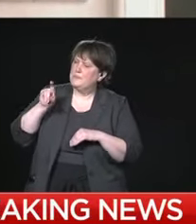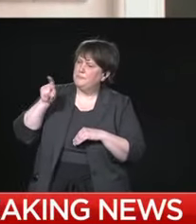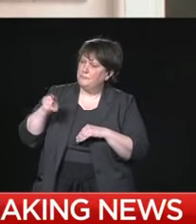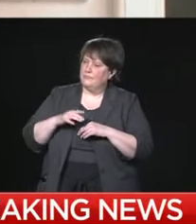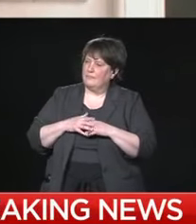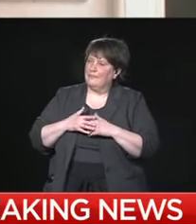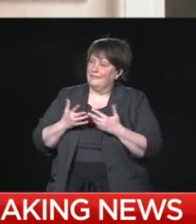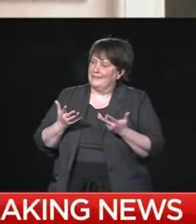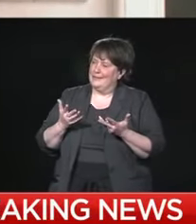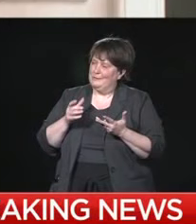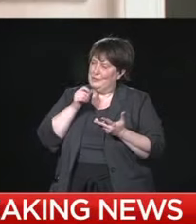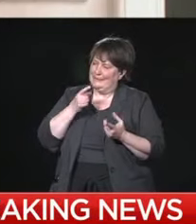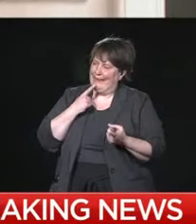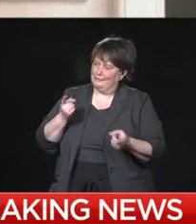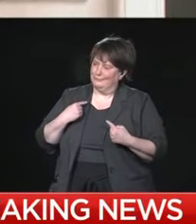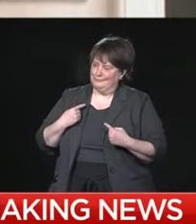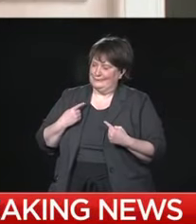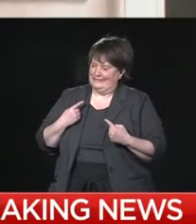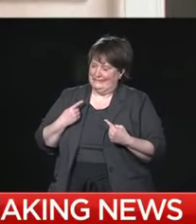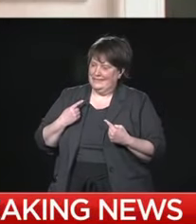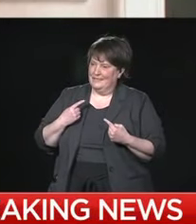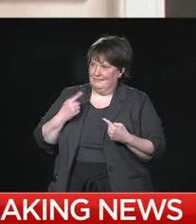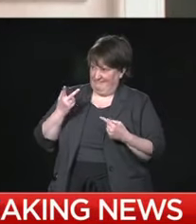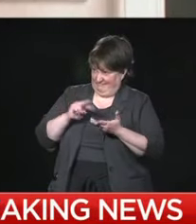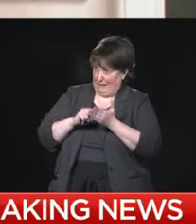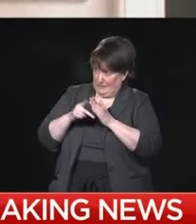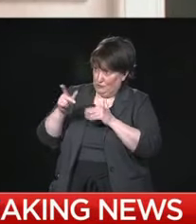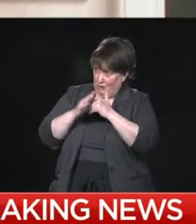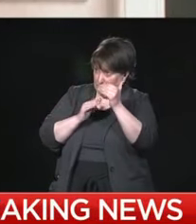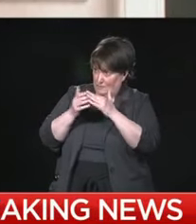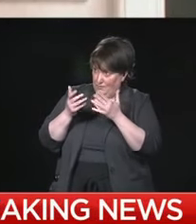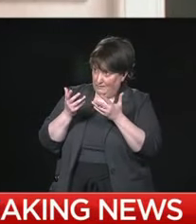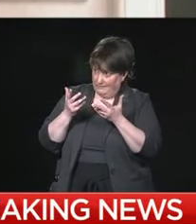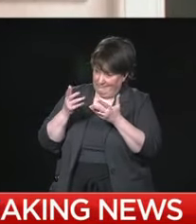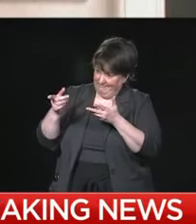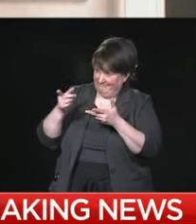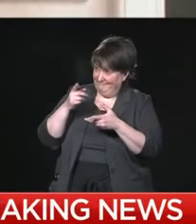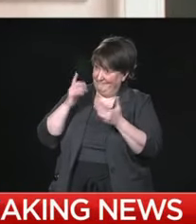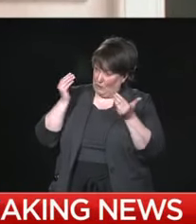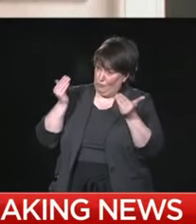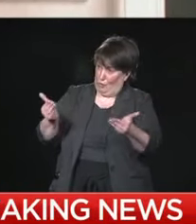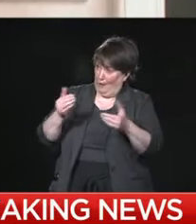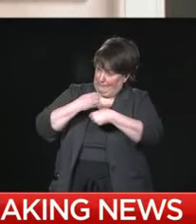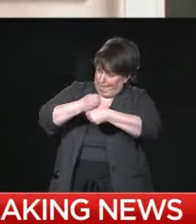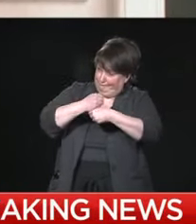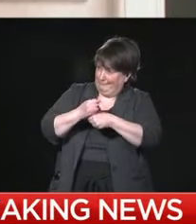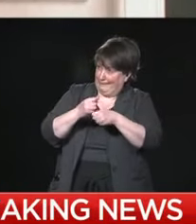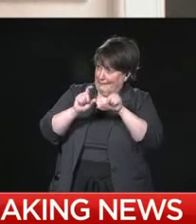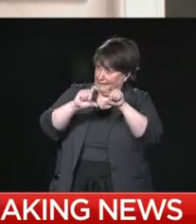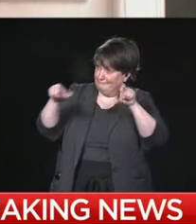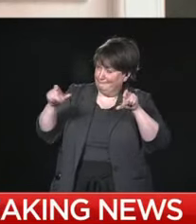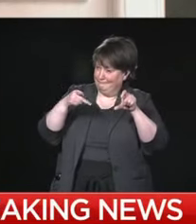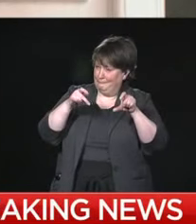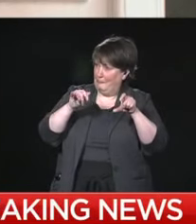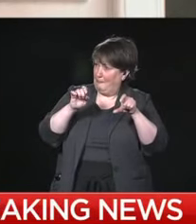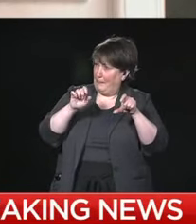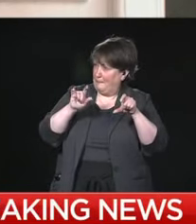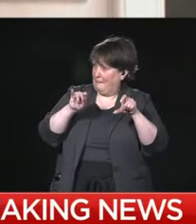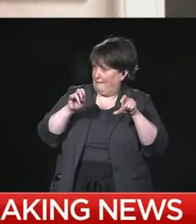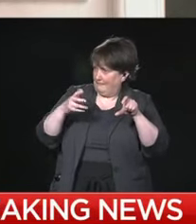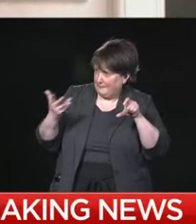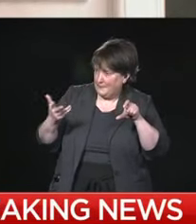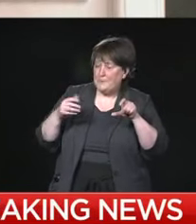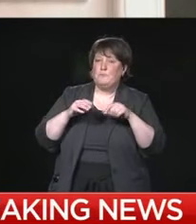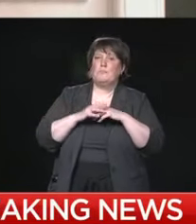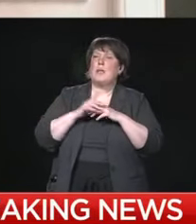Yes, I mean, that didn't really answer my question. I guess that means you're comfortable with construction continuing. But my follow-up question is about the wage subsidy.